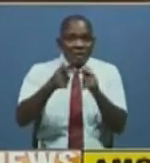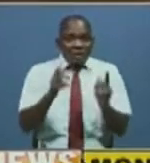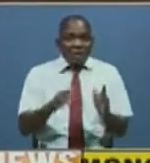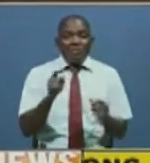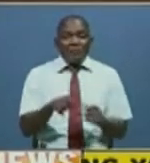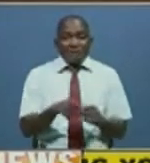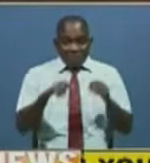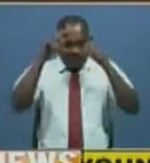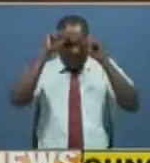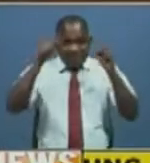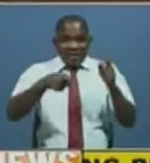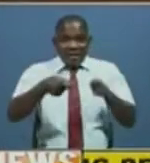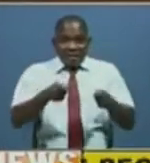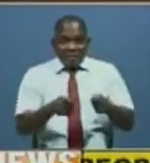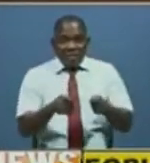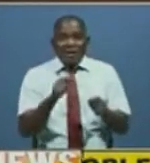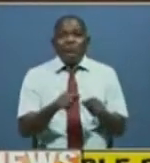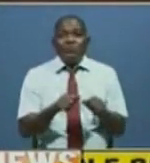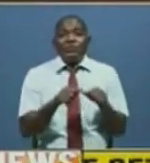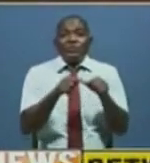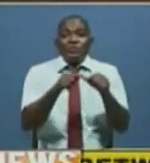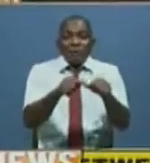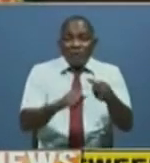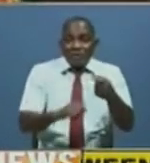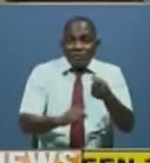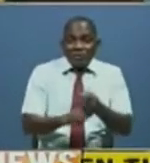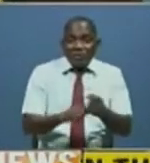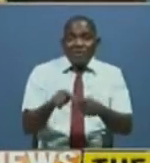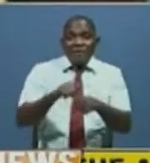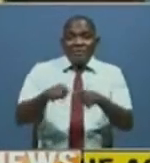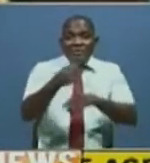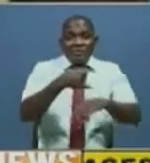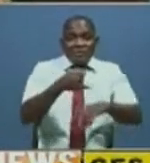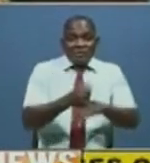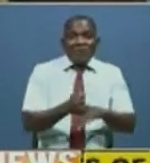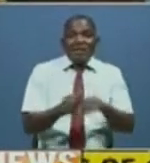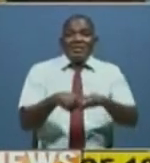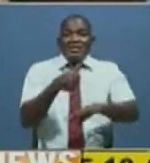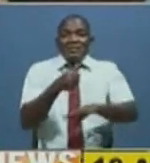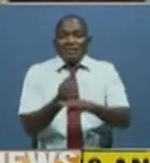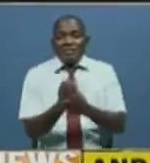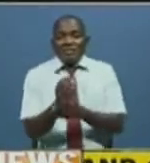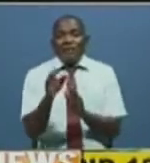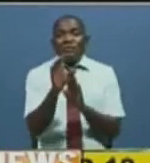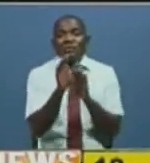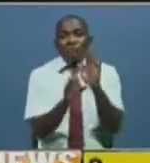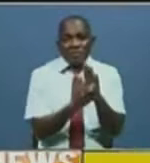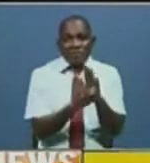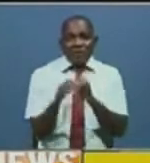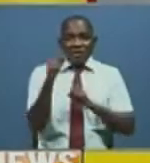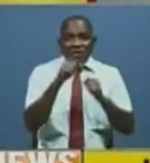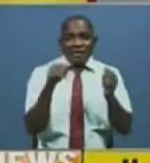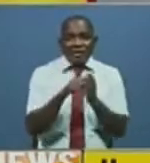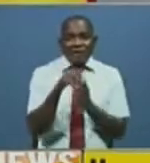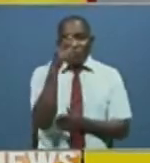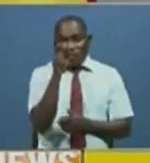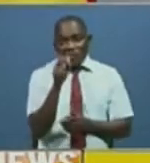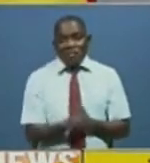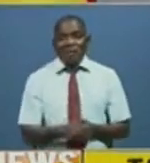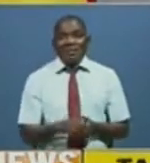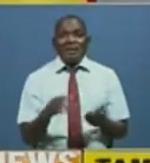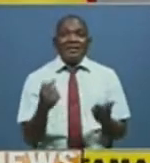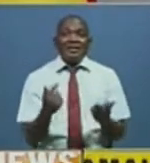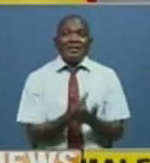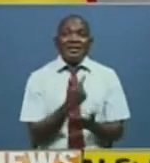The President said his administration will continue to support institutions created by the Constitution to fight corruption. We have a